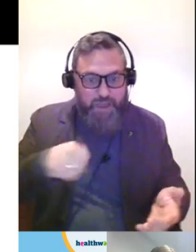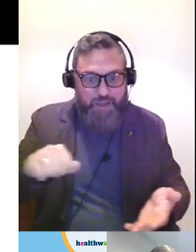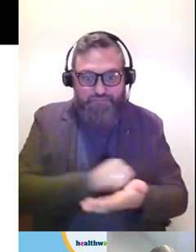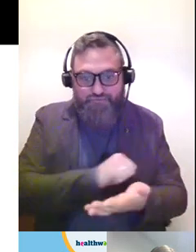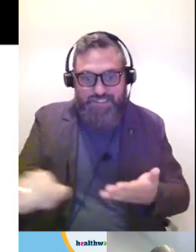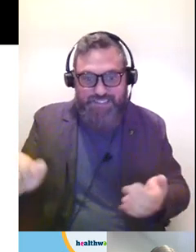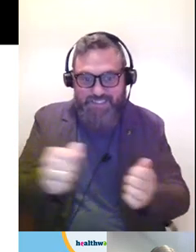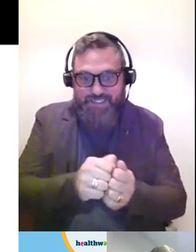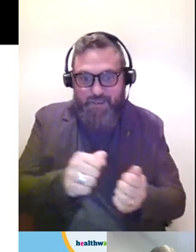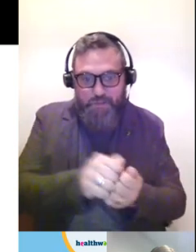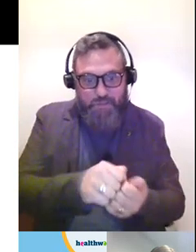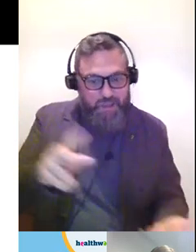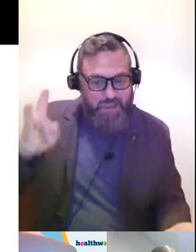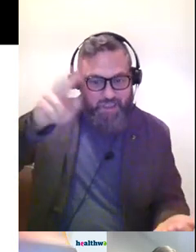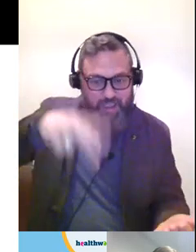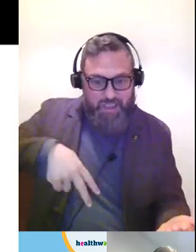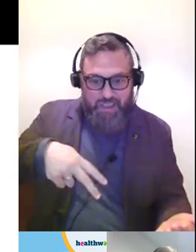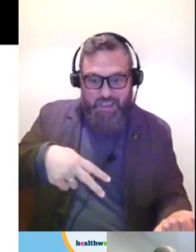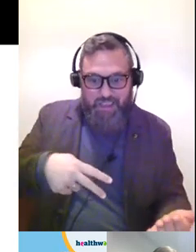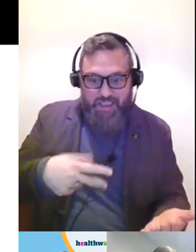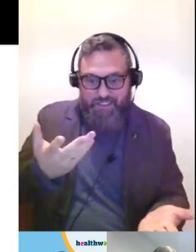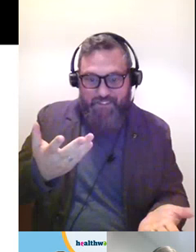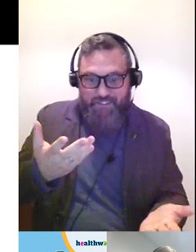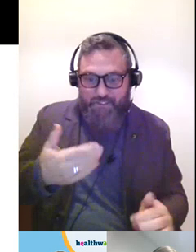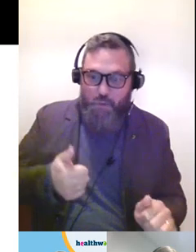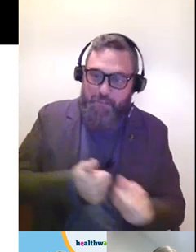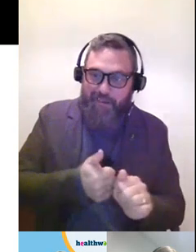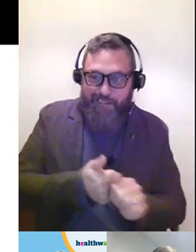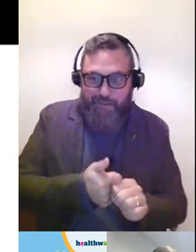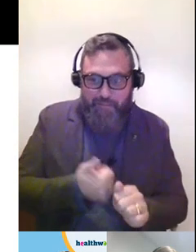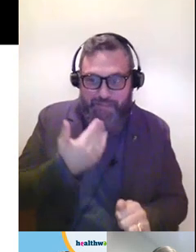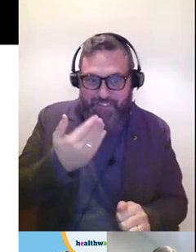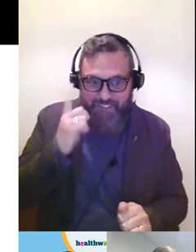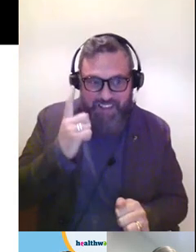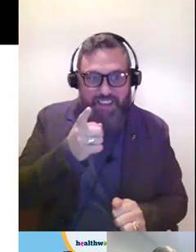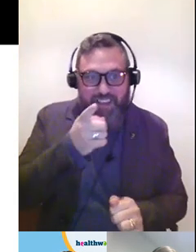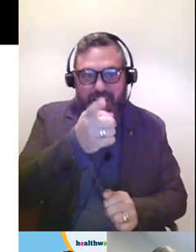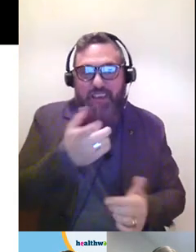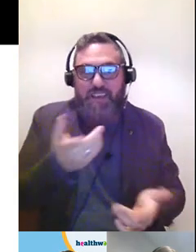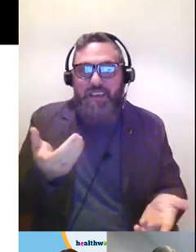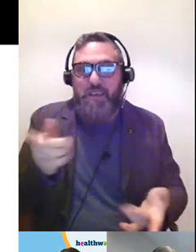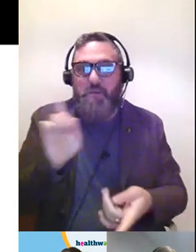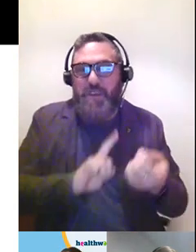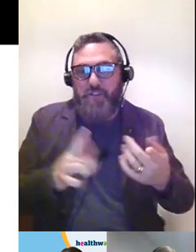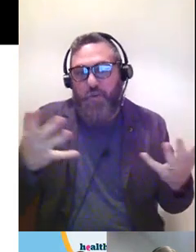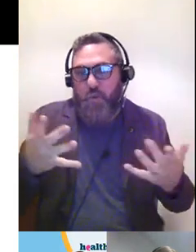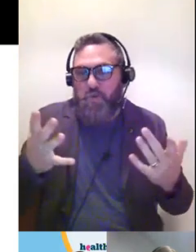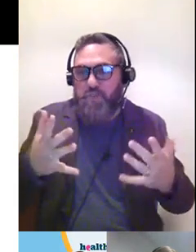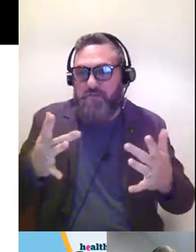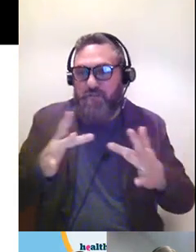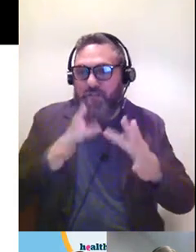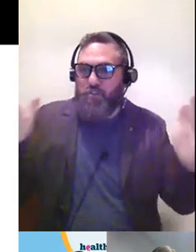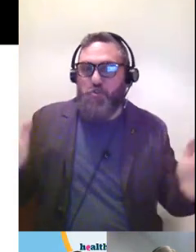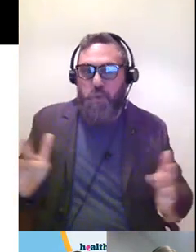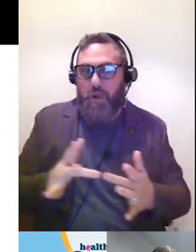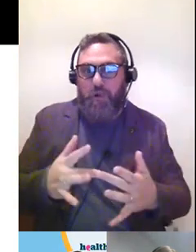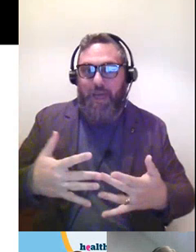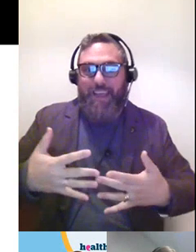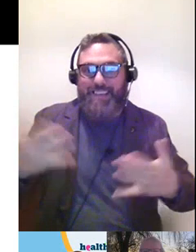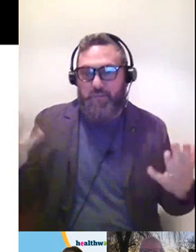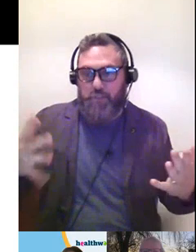I did as backup, luckily. So obviously the meeting is virtual and